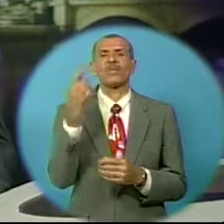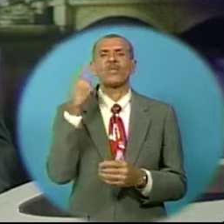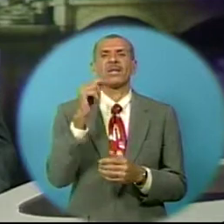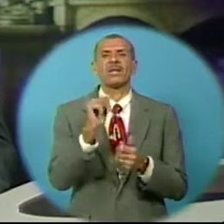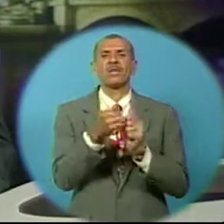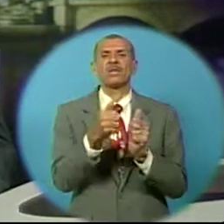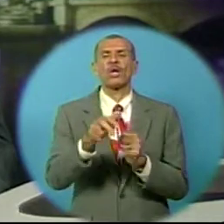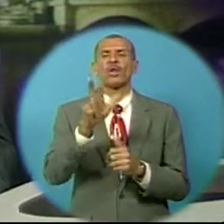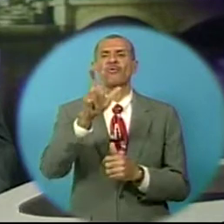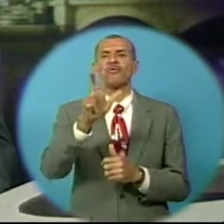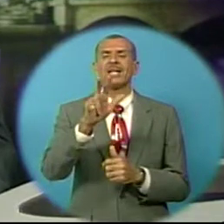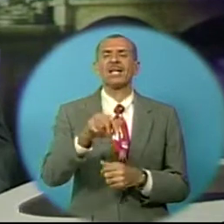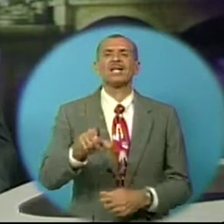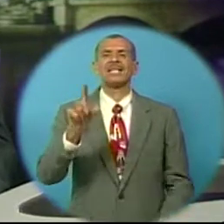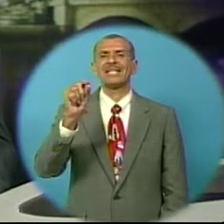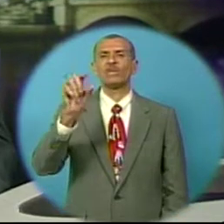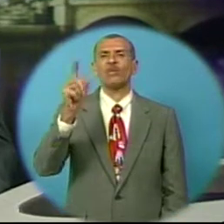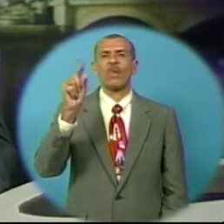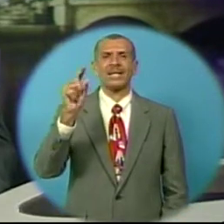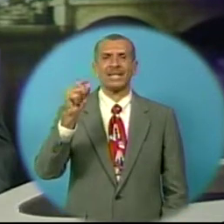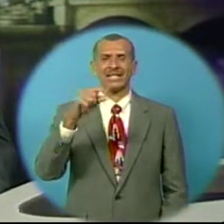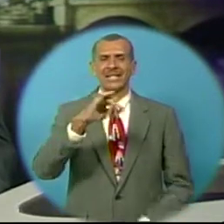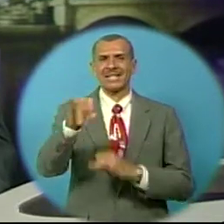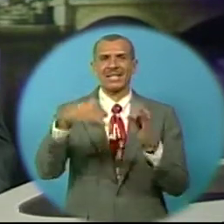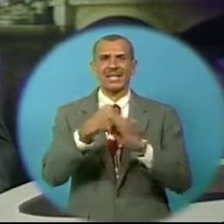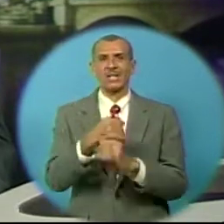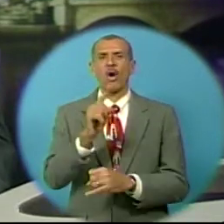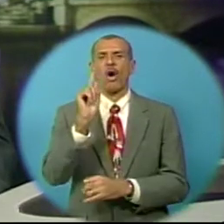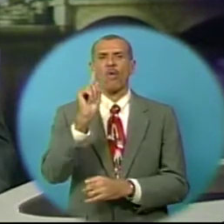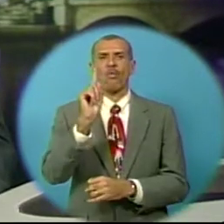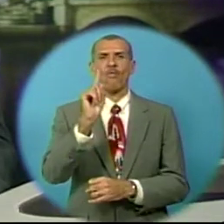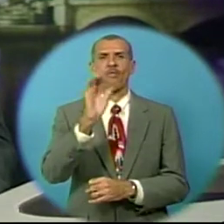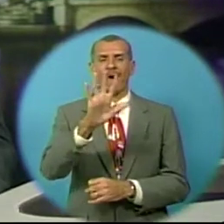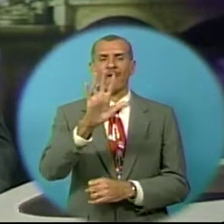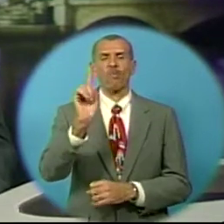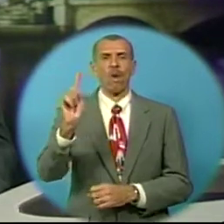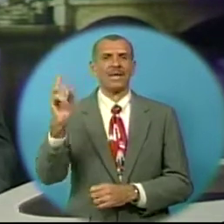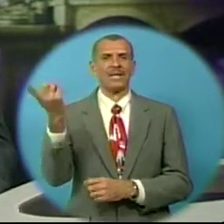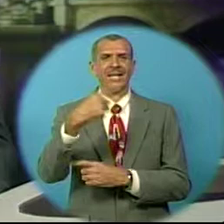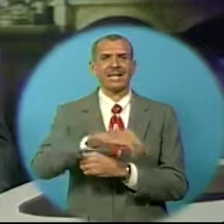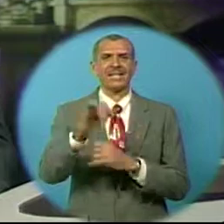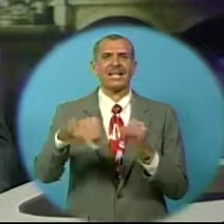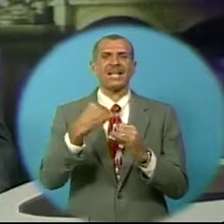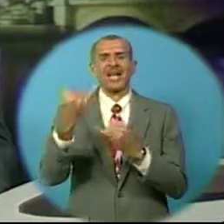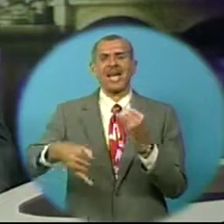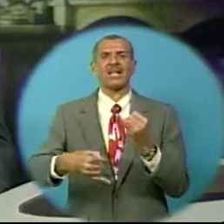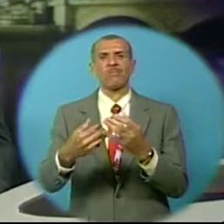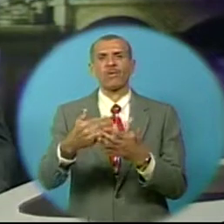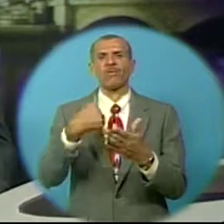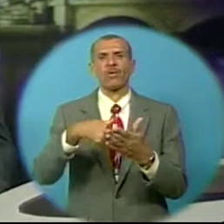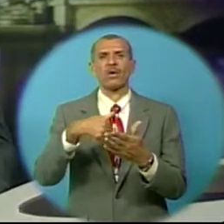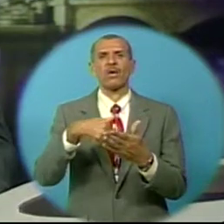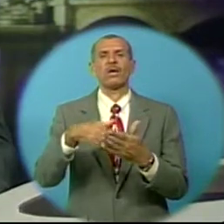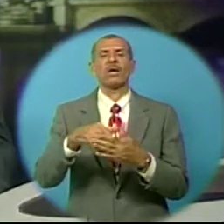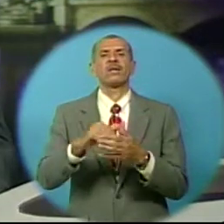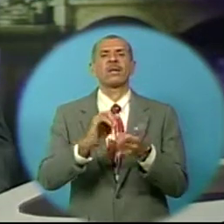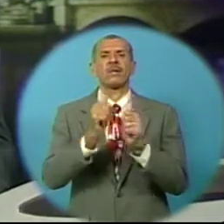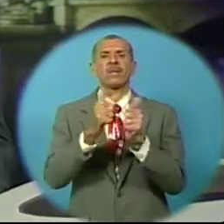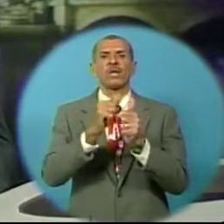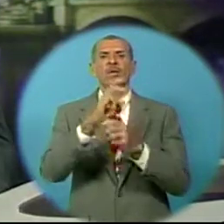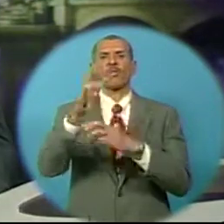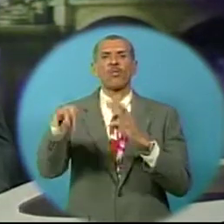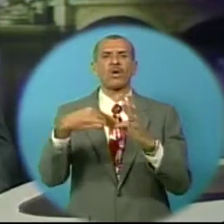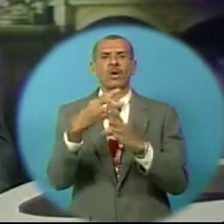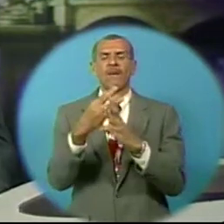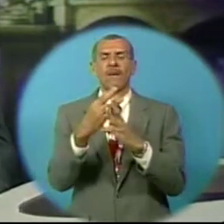3 T20 internationals and 5 one-day internationals, ending just over 2 weeks before the Cricket World Cup begins in